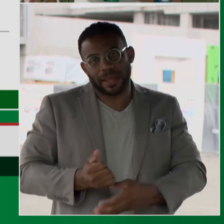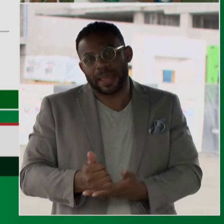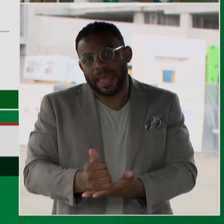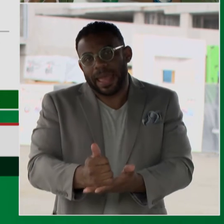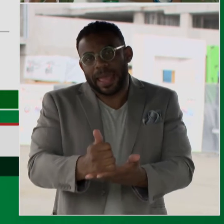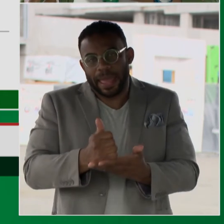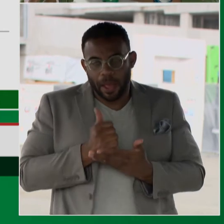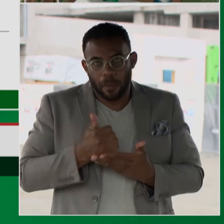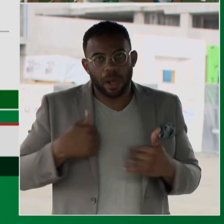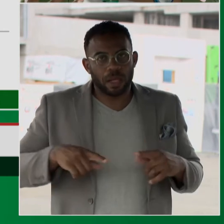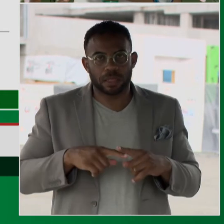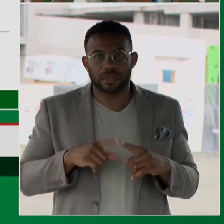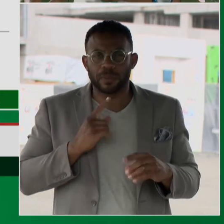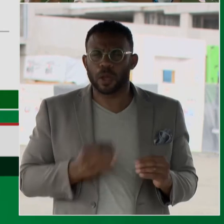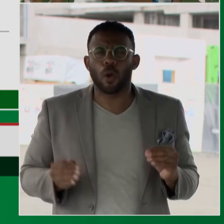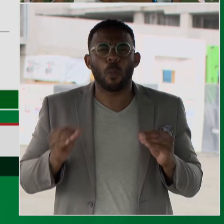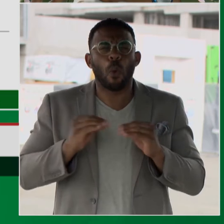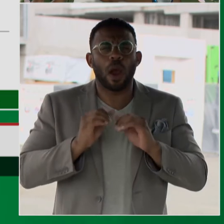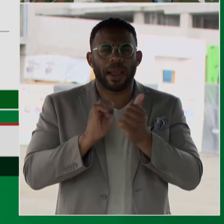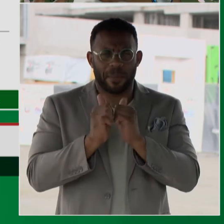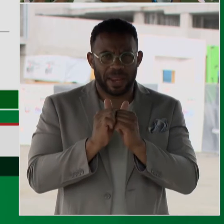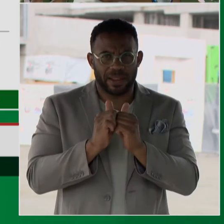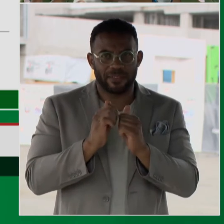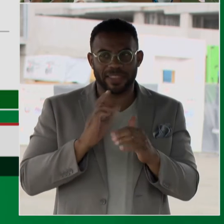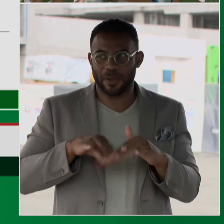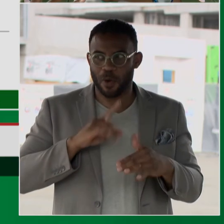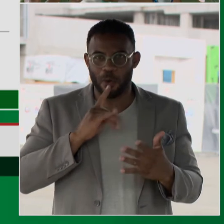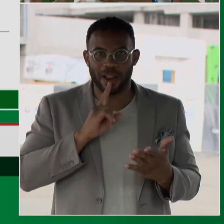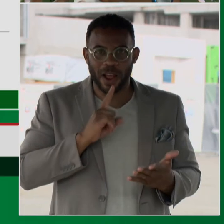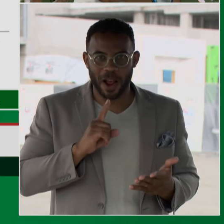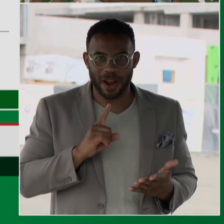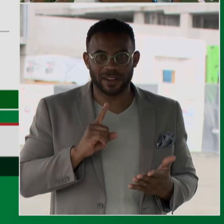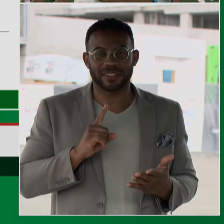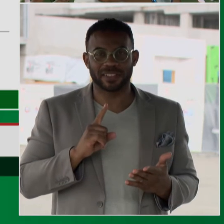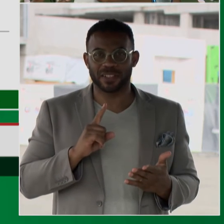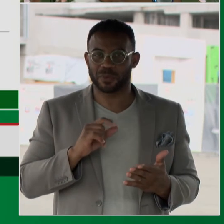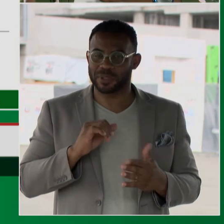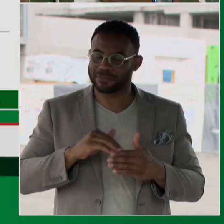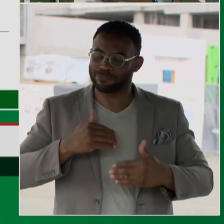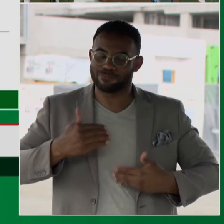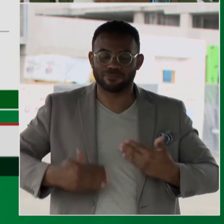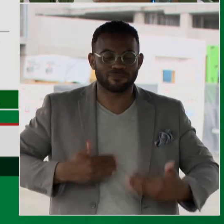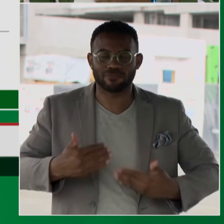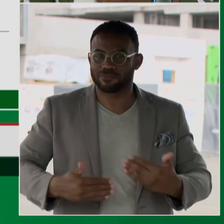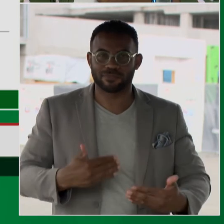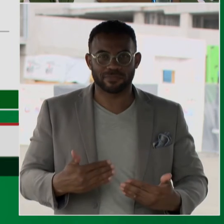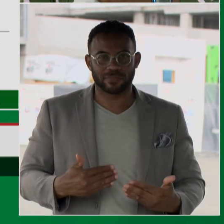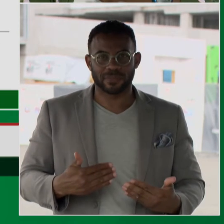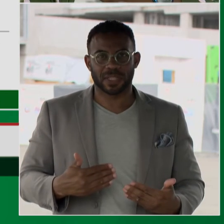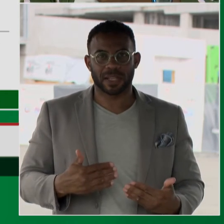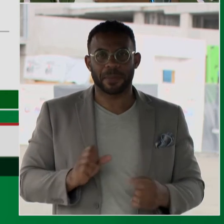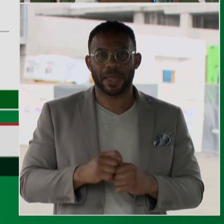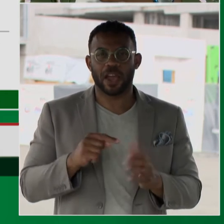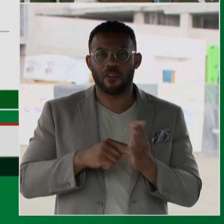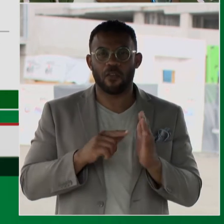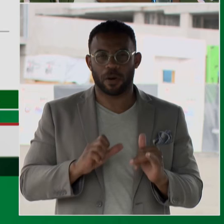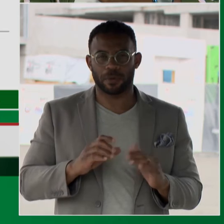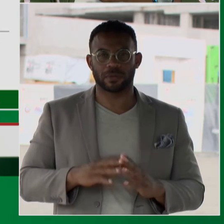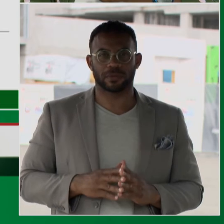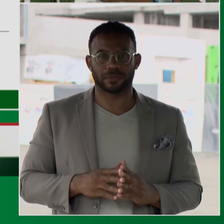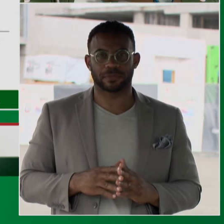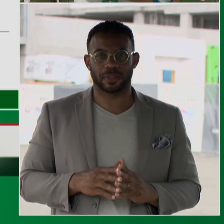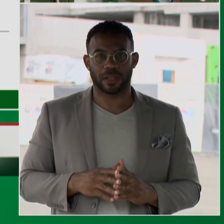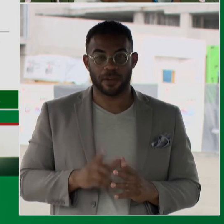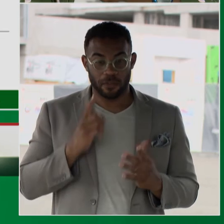us be even more competitive than we already are, as we really want to hit the ground running moving forward in fiscal year 22 and 4